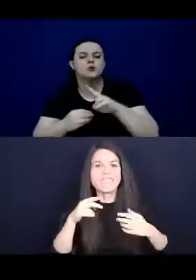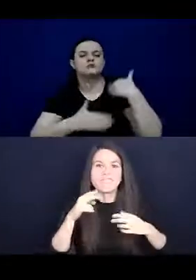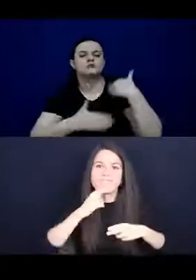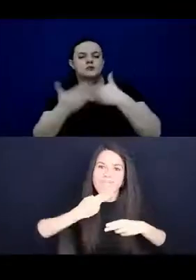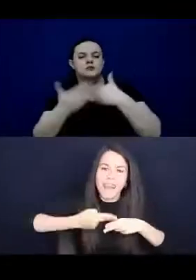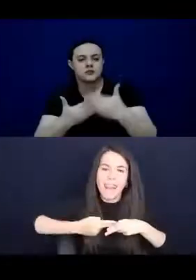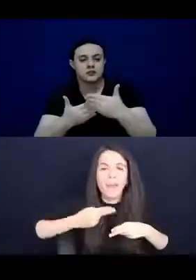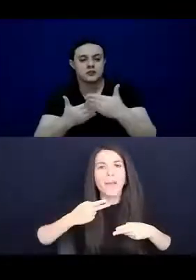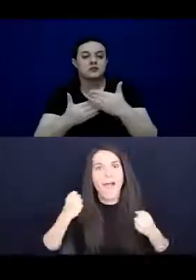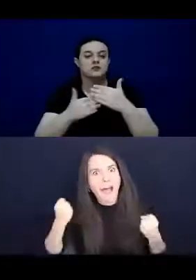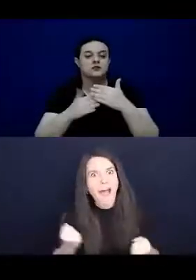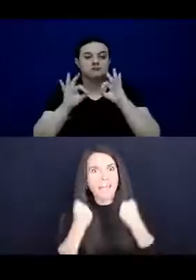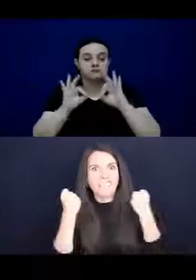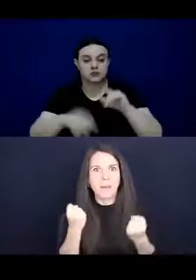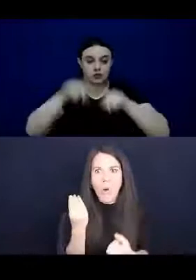search.